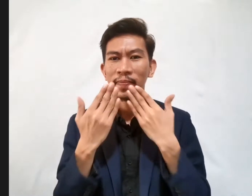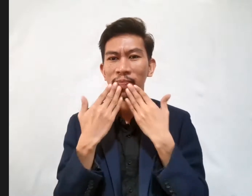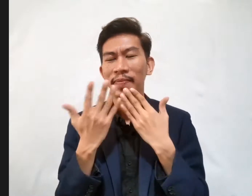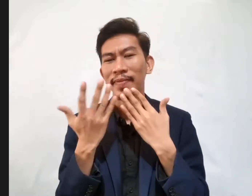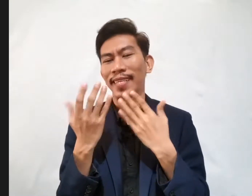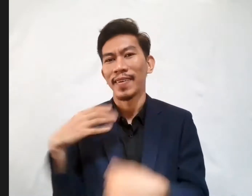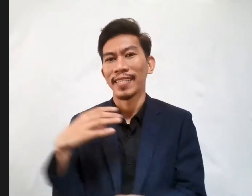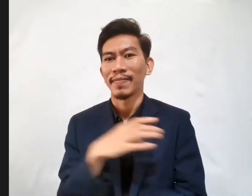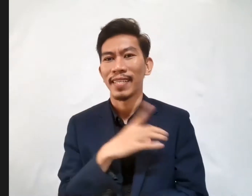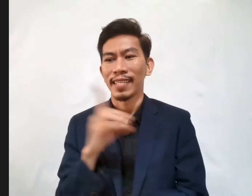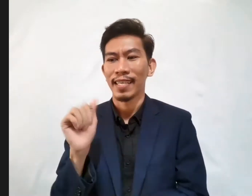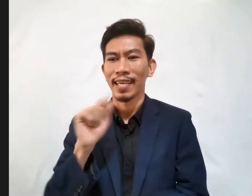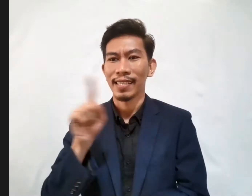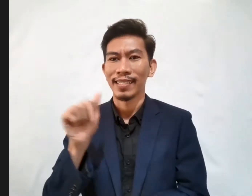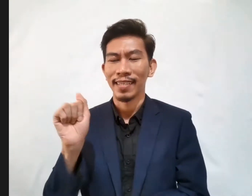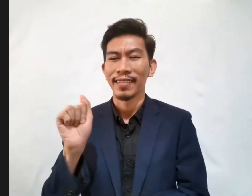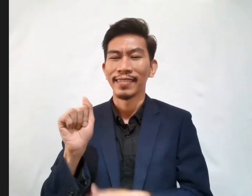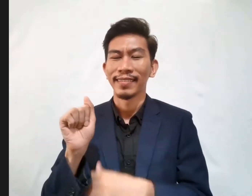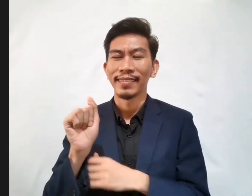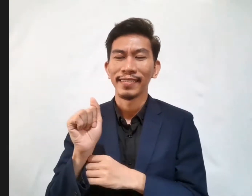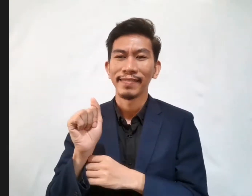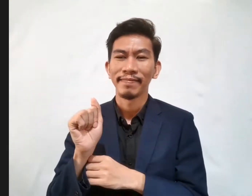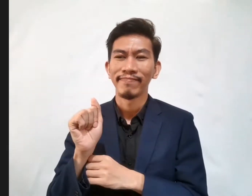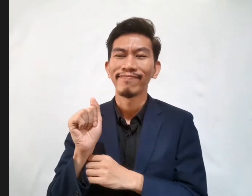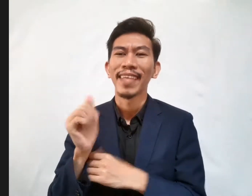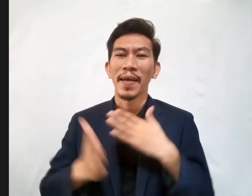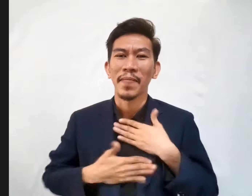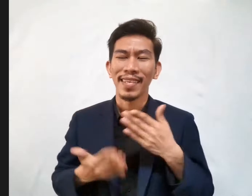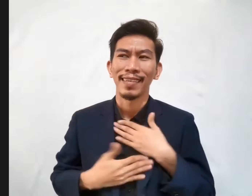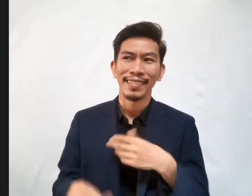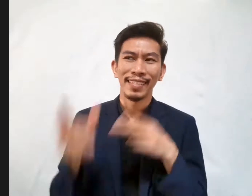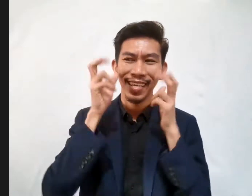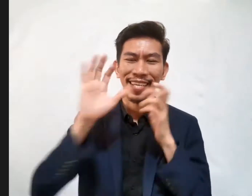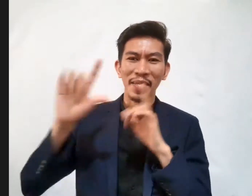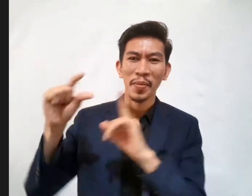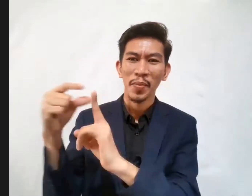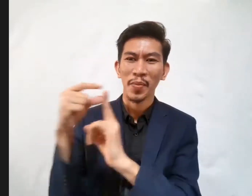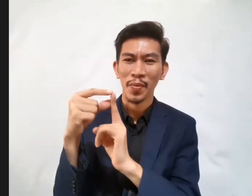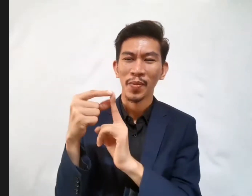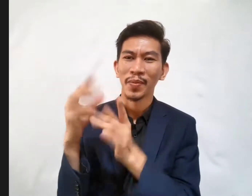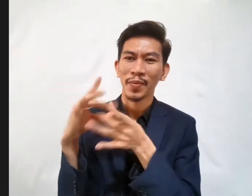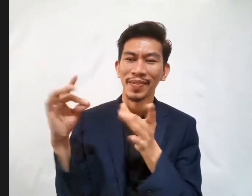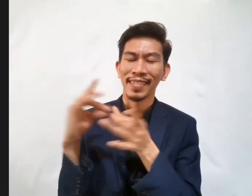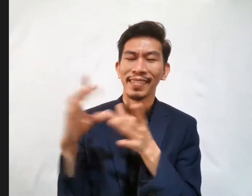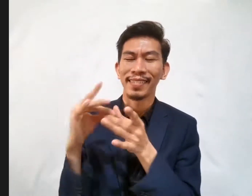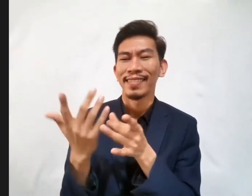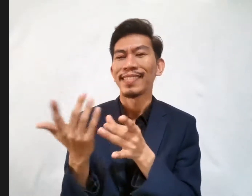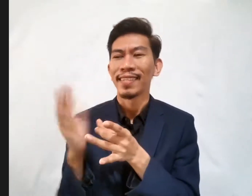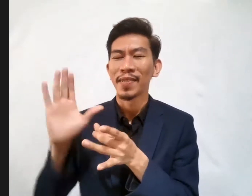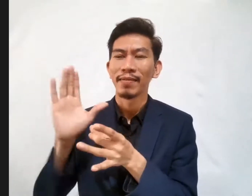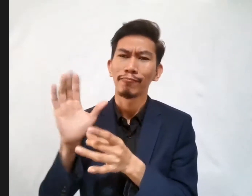Congressman Daza. We are really glad to hear those words and your commitment in this advocacy.